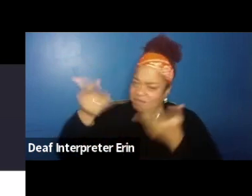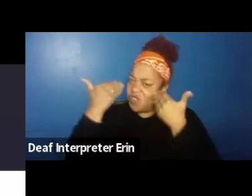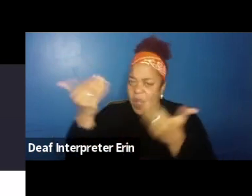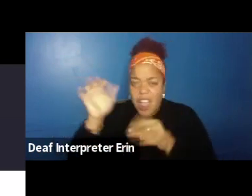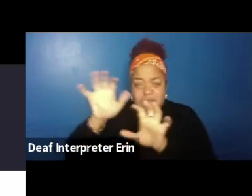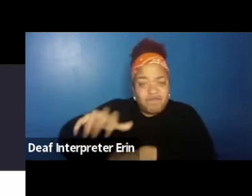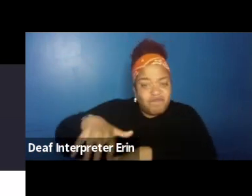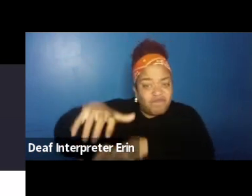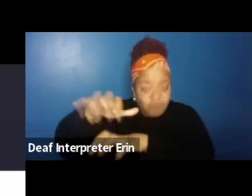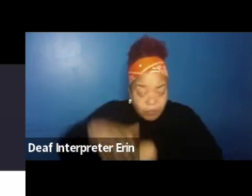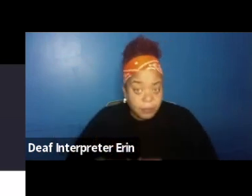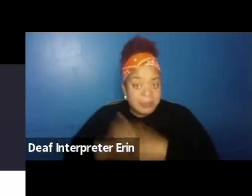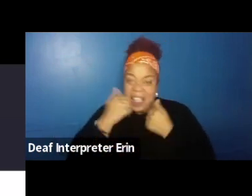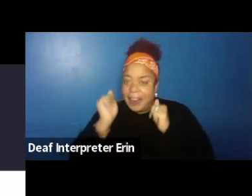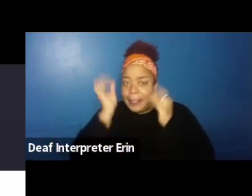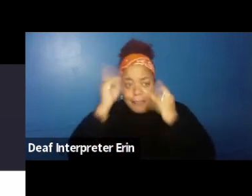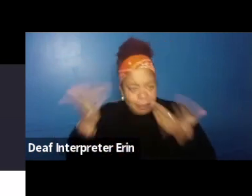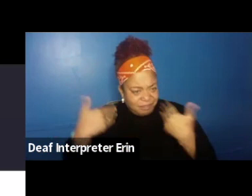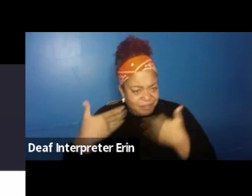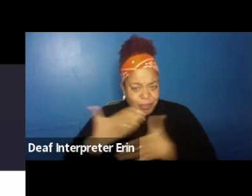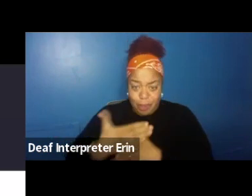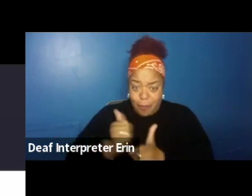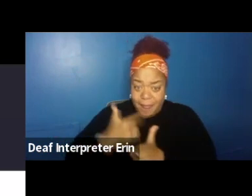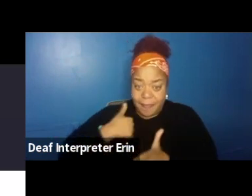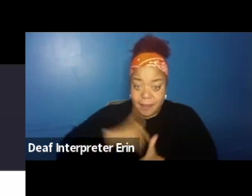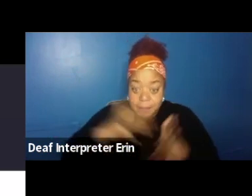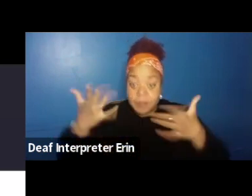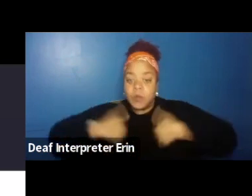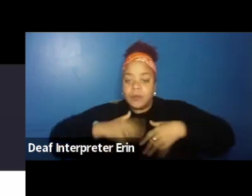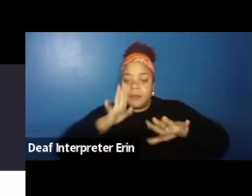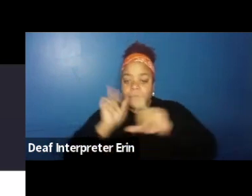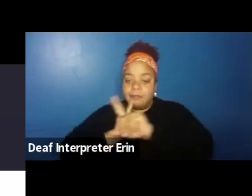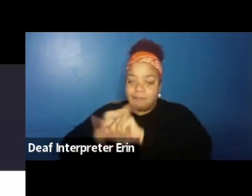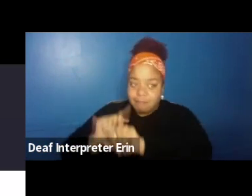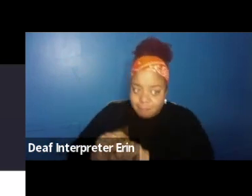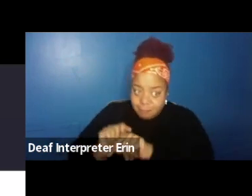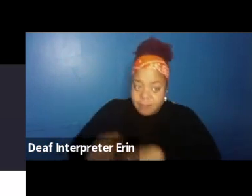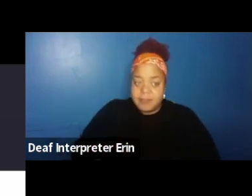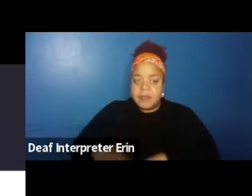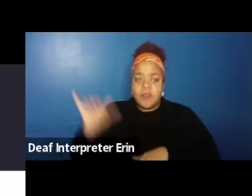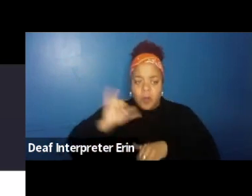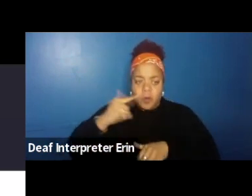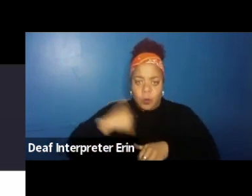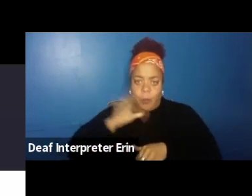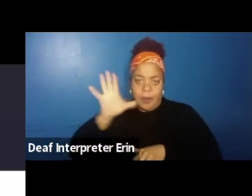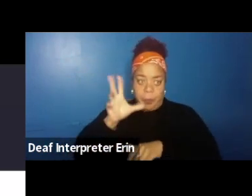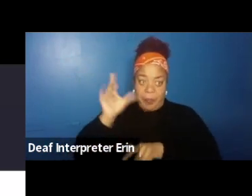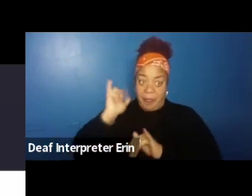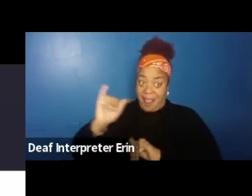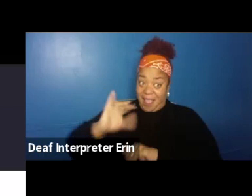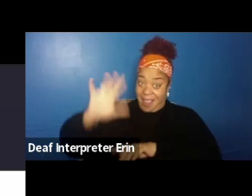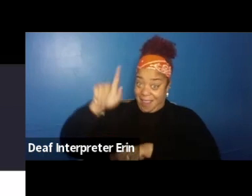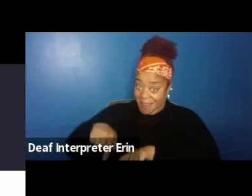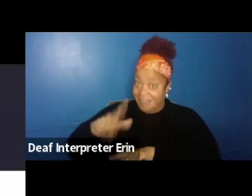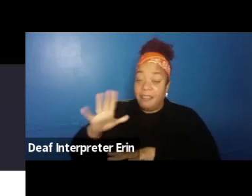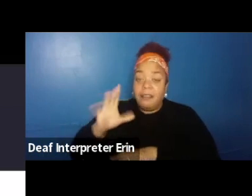answer all of the questions that come up, but we always save them, and we hope to engage with them beyond this evening, including to inform any other panels